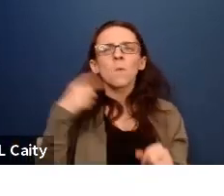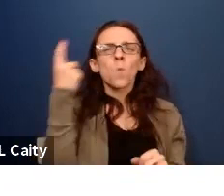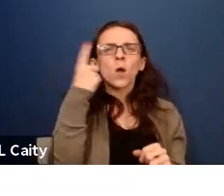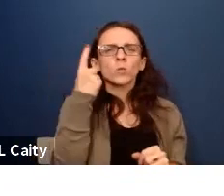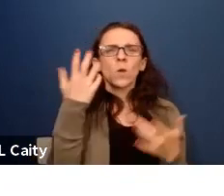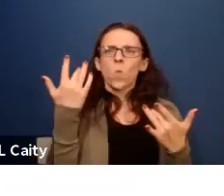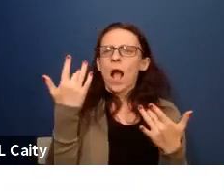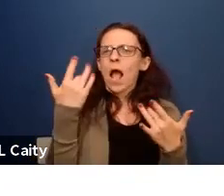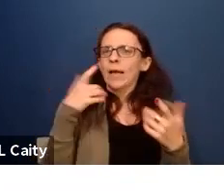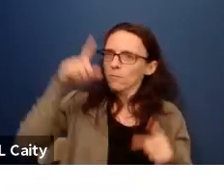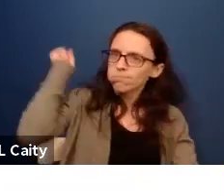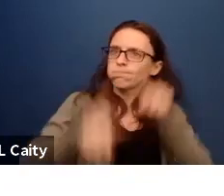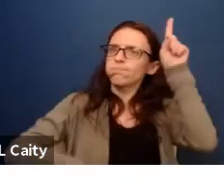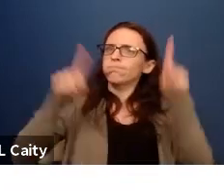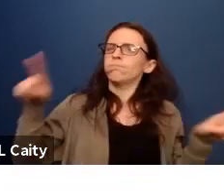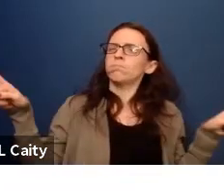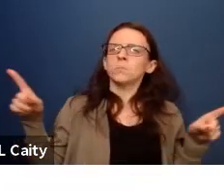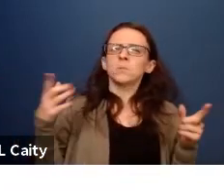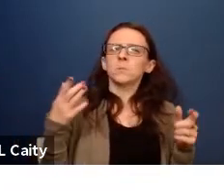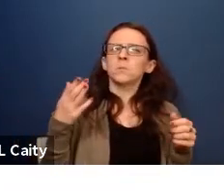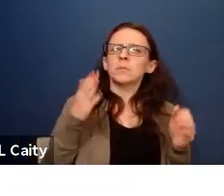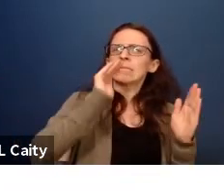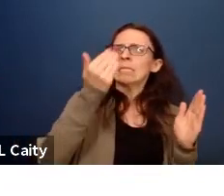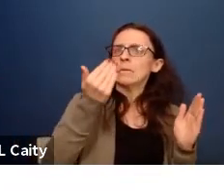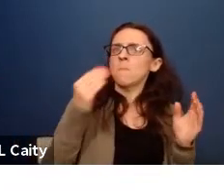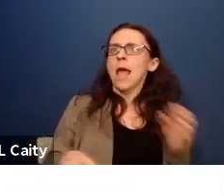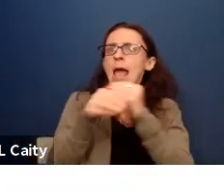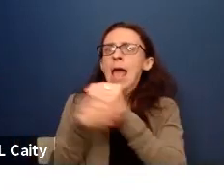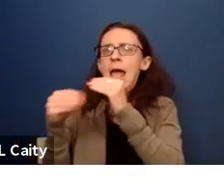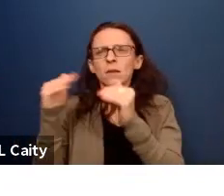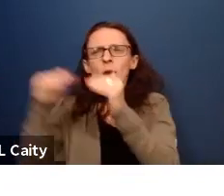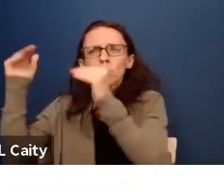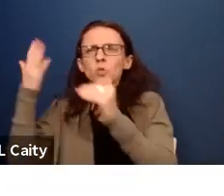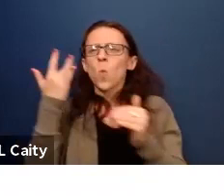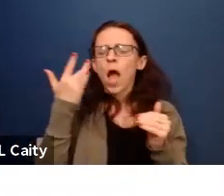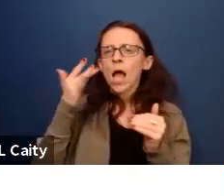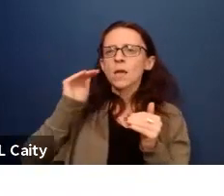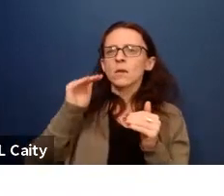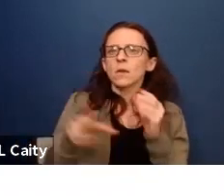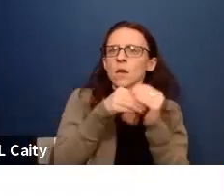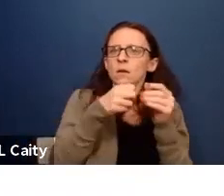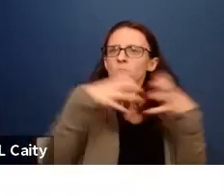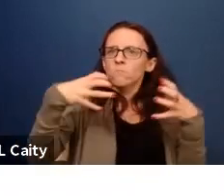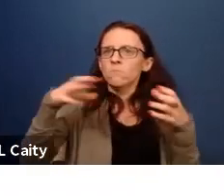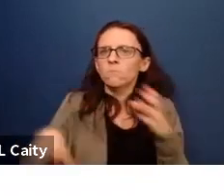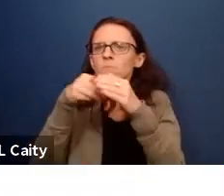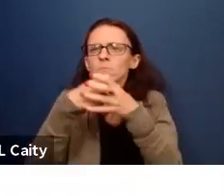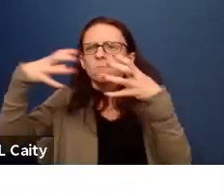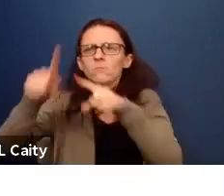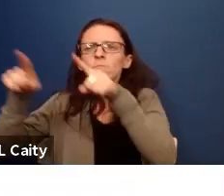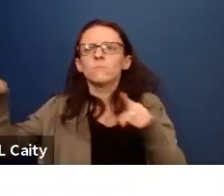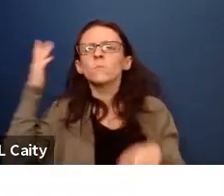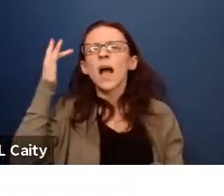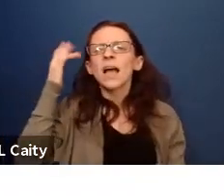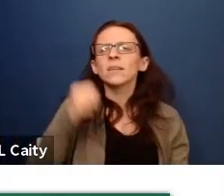greater variation the further we expand the number of tiers. Yep. If you'll